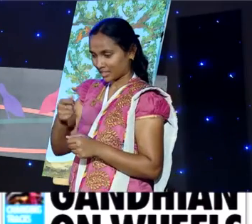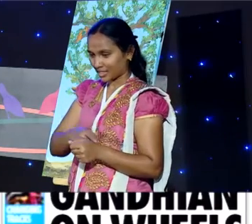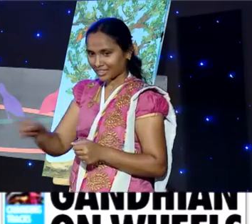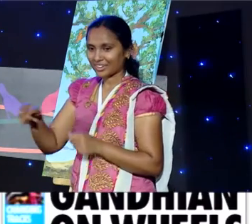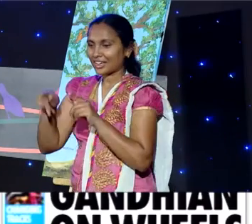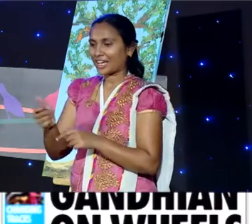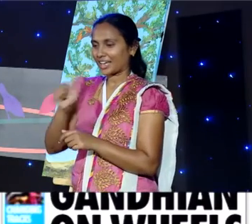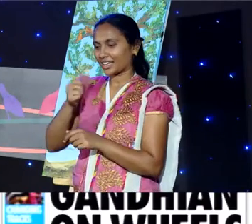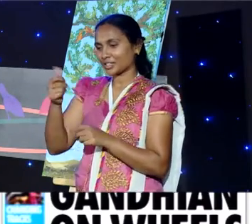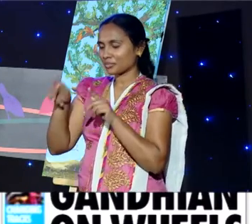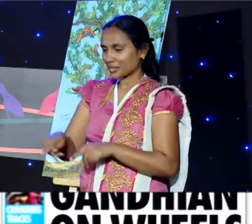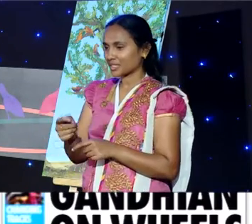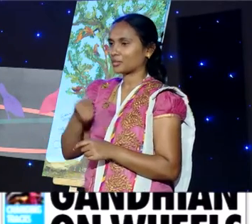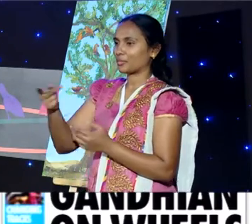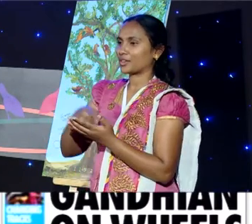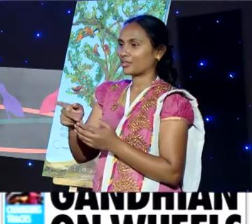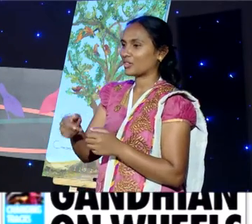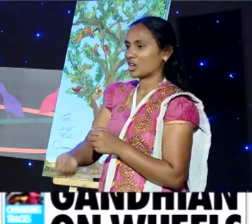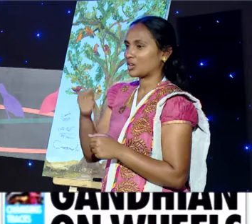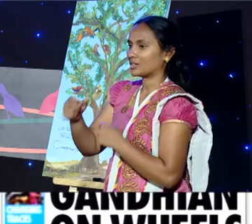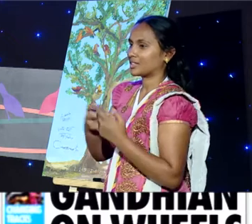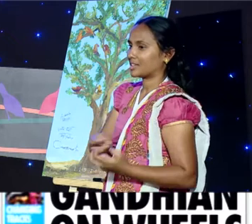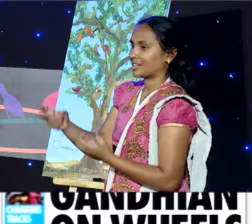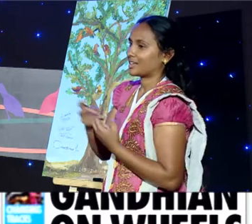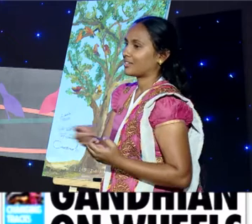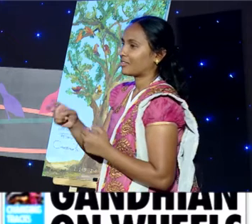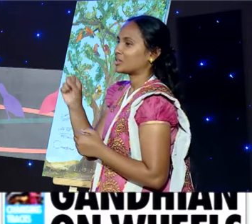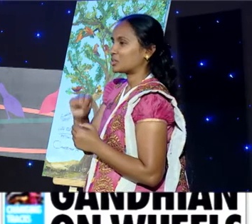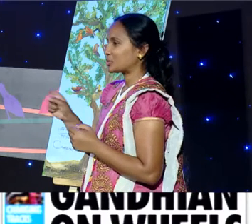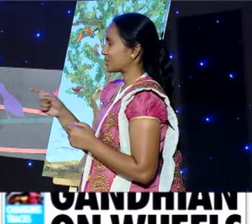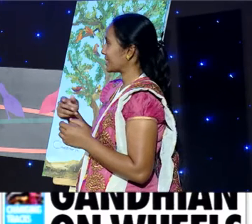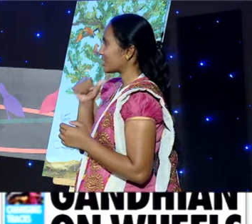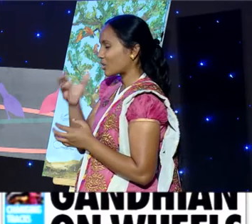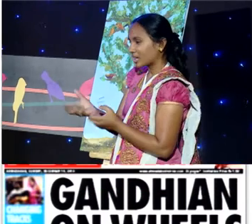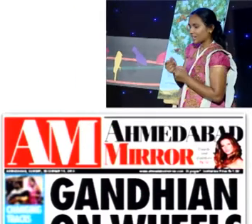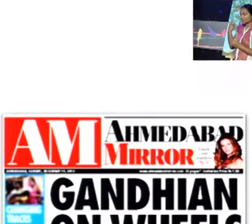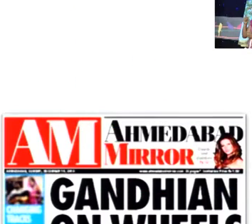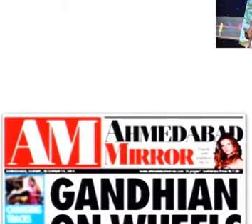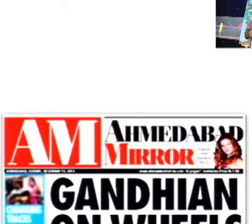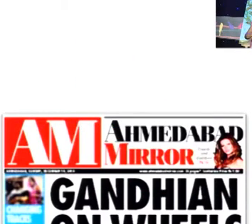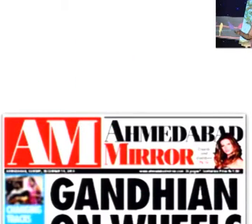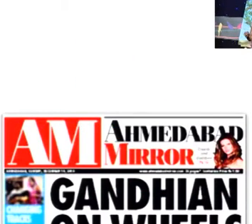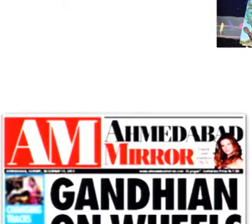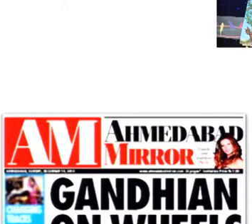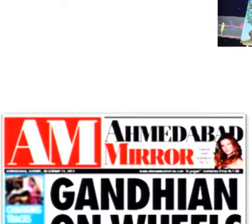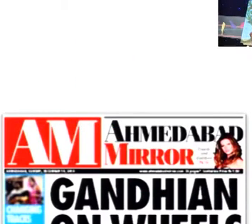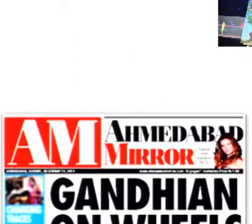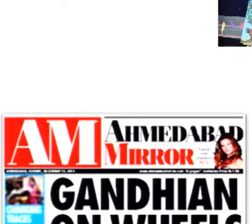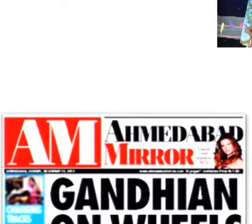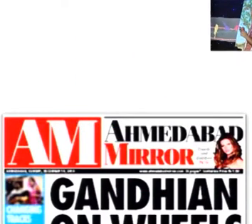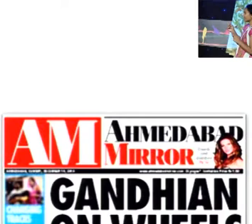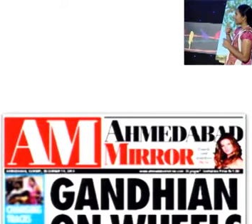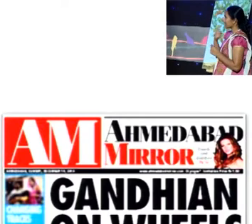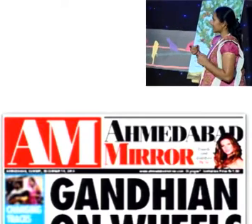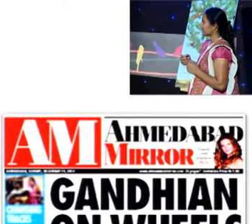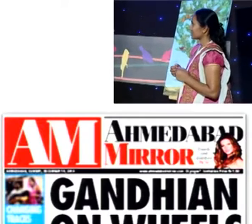some people gave a little less. On average, he says, it evens out, roughly what I used to make before. But then he says,